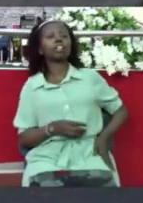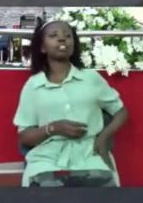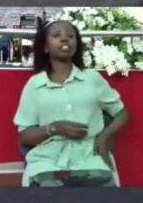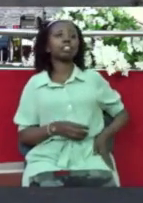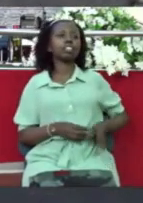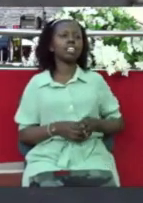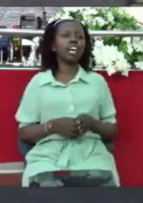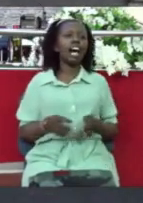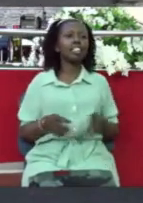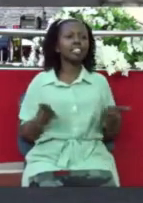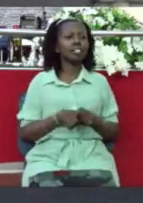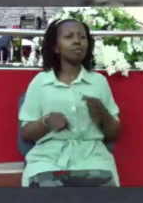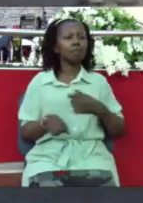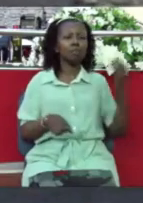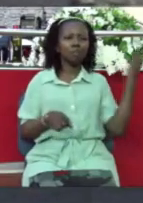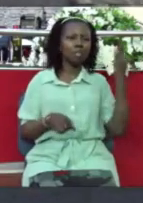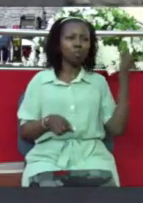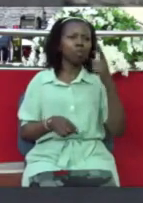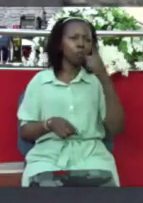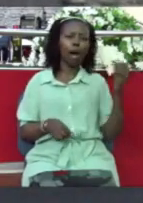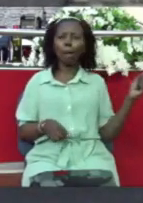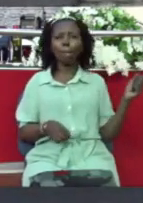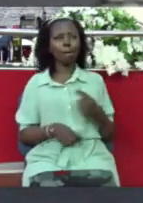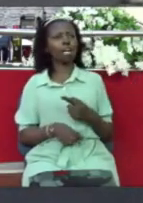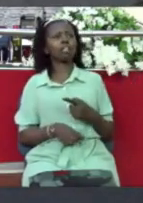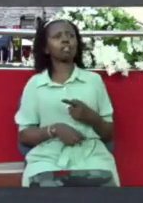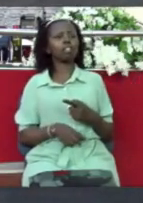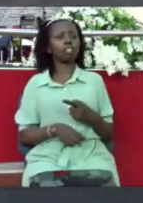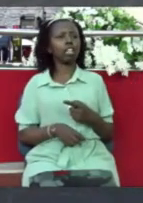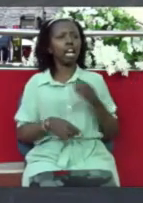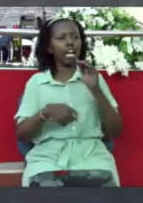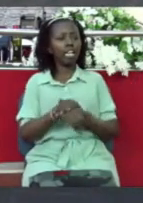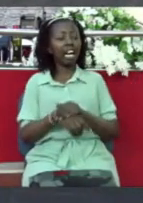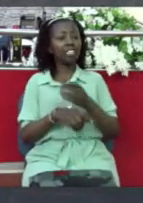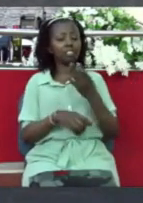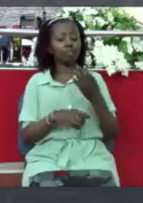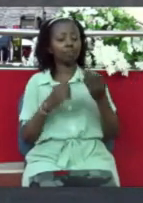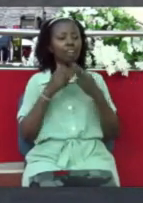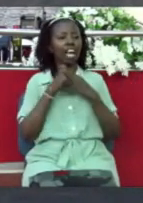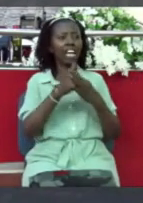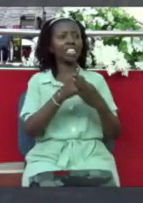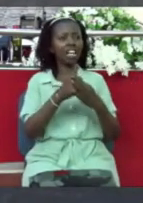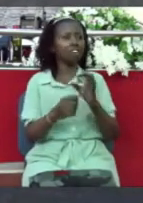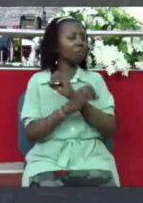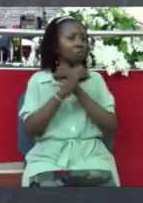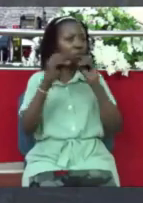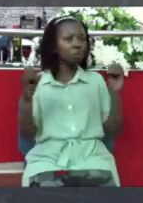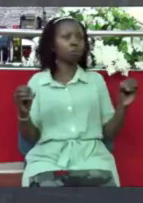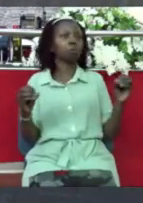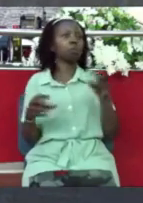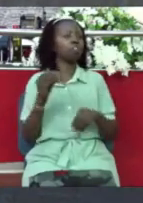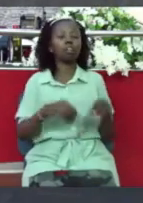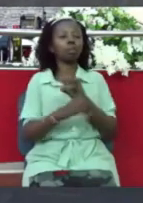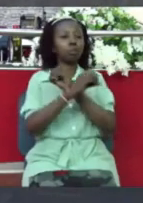Ati nimehubiria watu mwezi mzima. I have preached for a whole na hawezi nipatia 800. And they can't give me 800 shillings. You